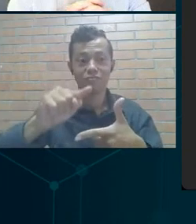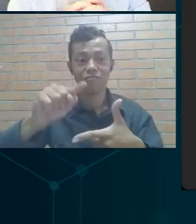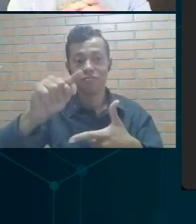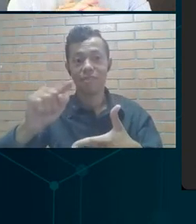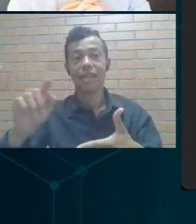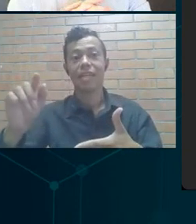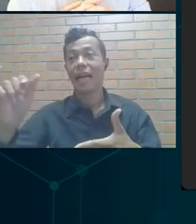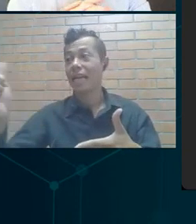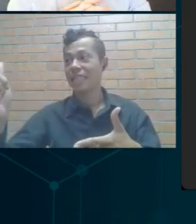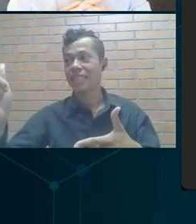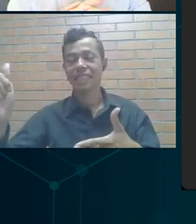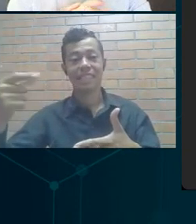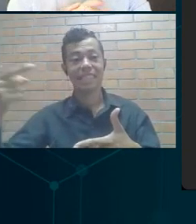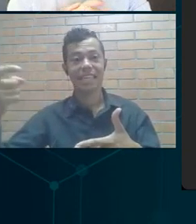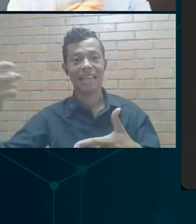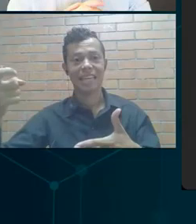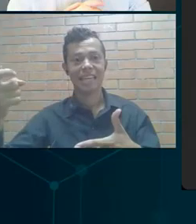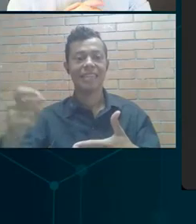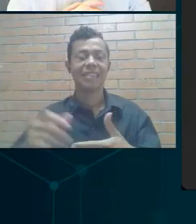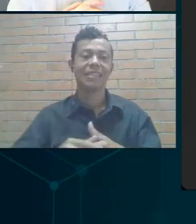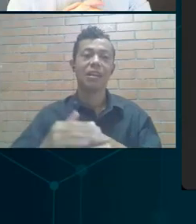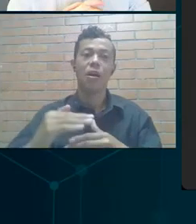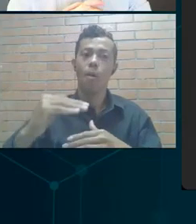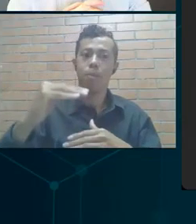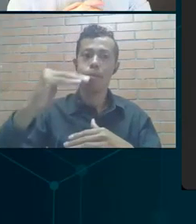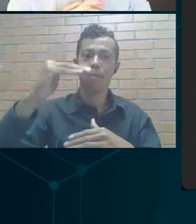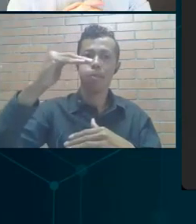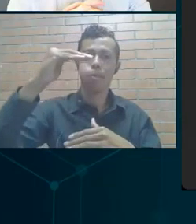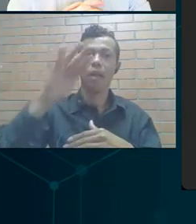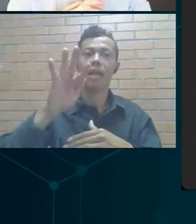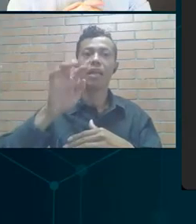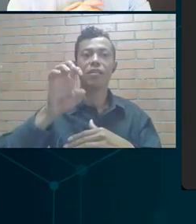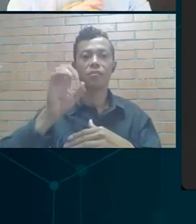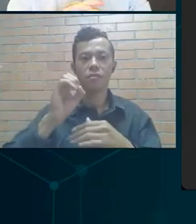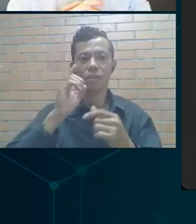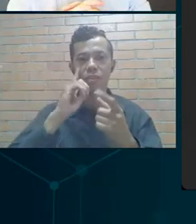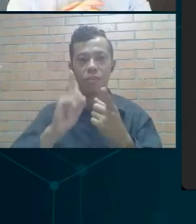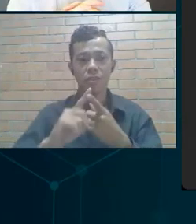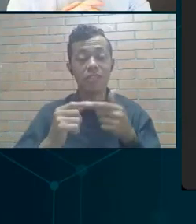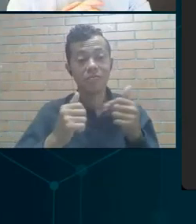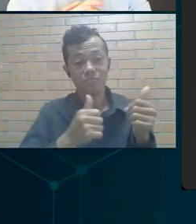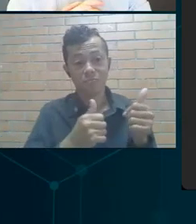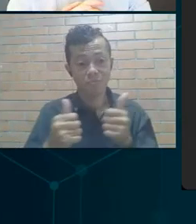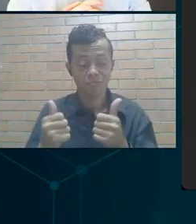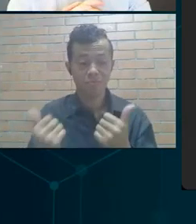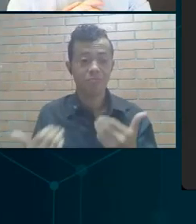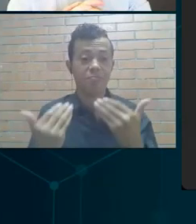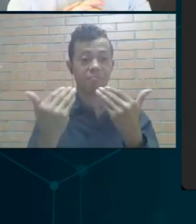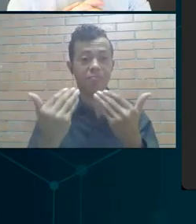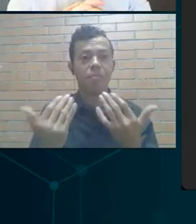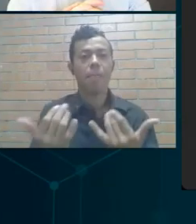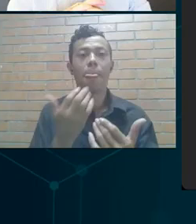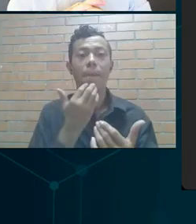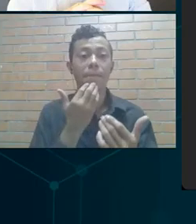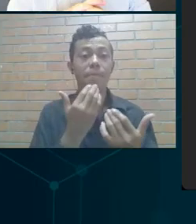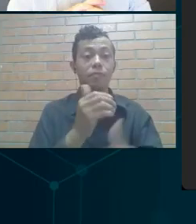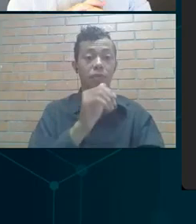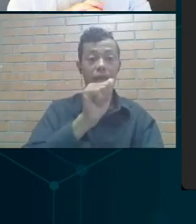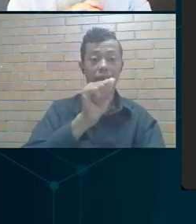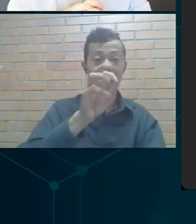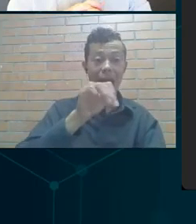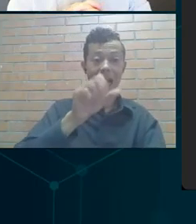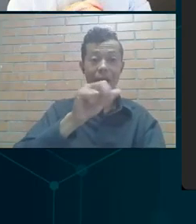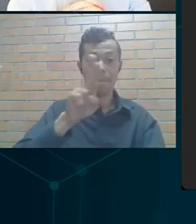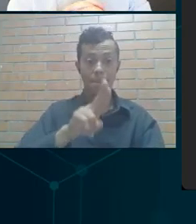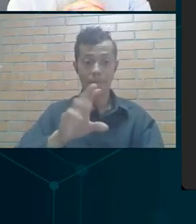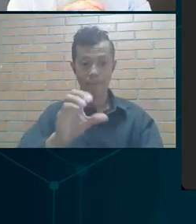performant. And companies like Amazon and Google have mastered this. They know that if you're kept waiting,